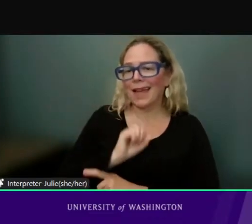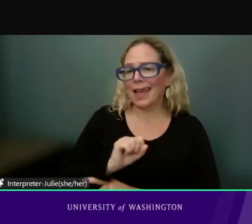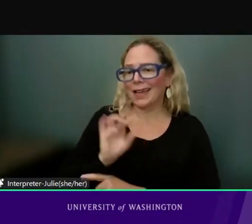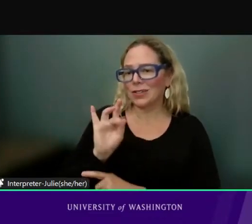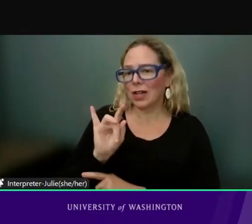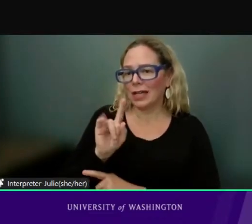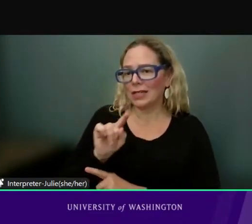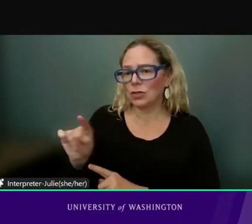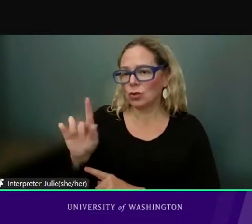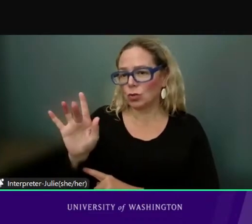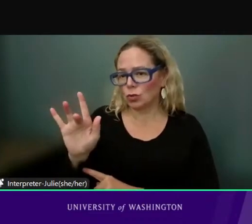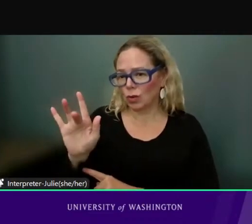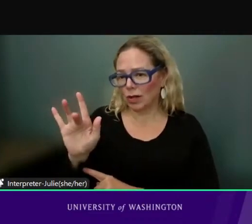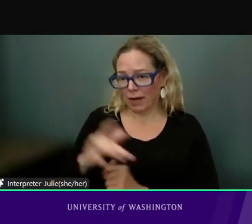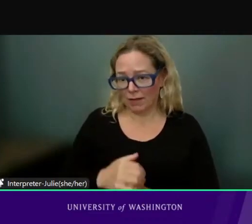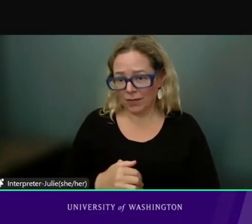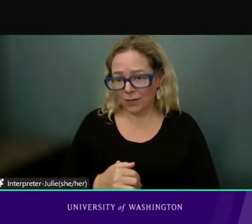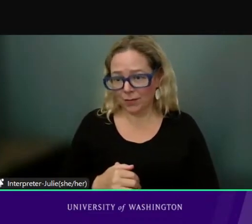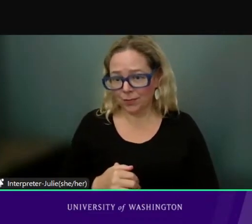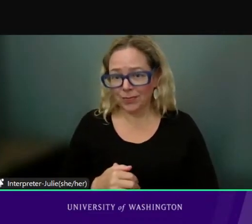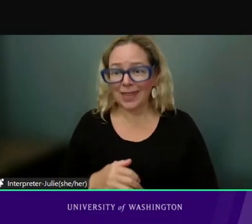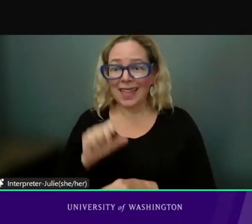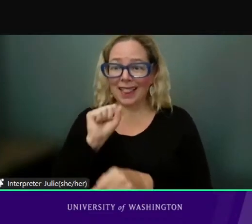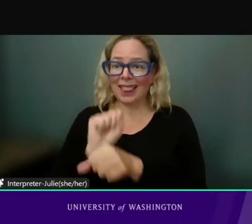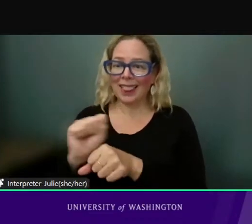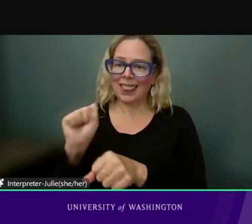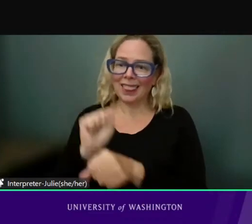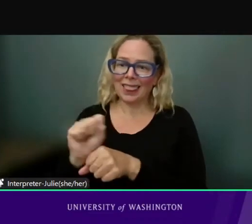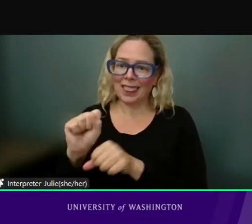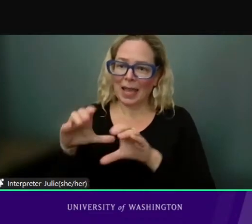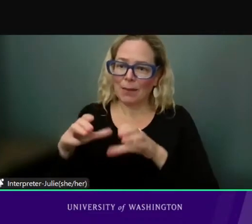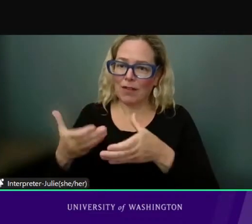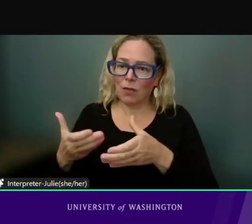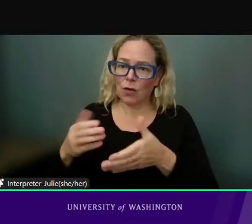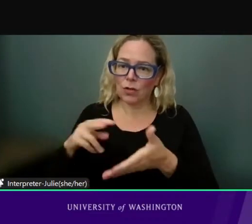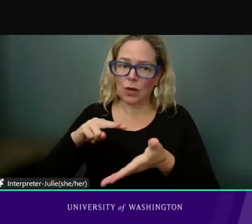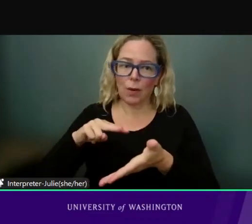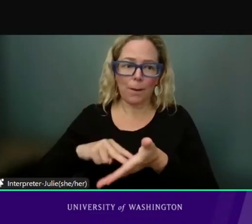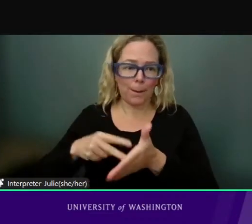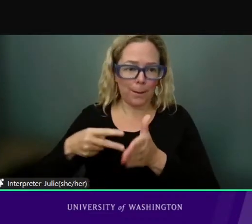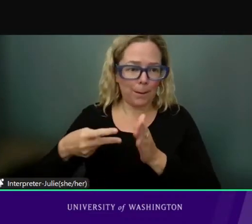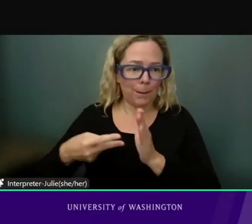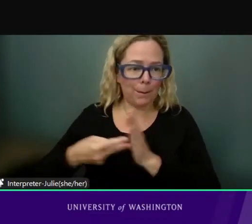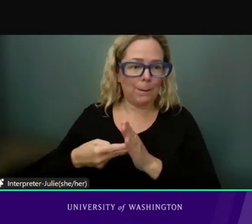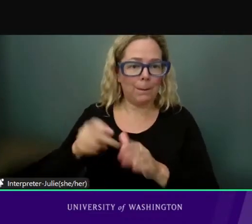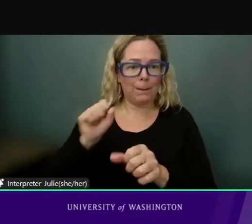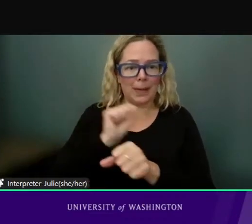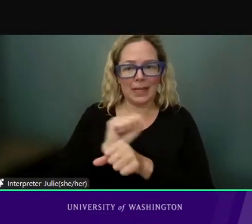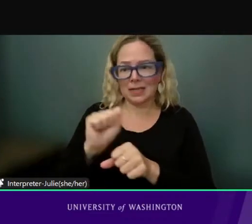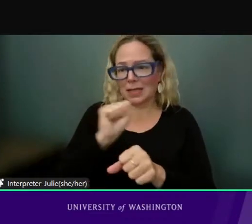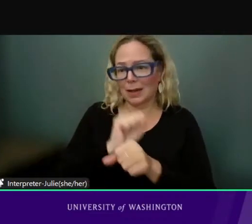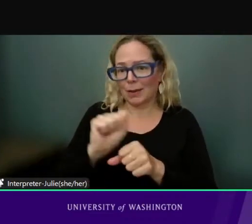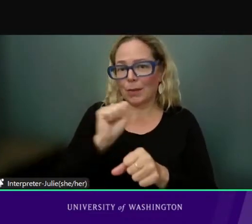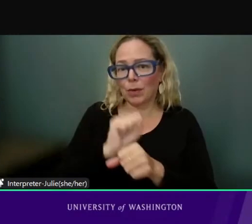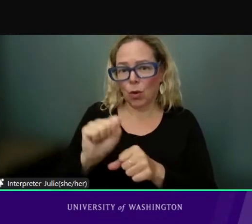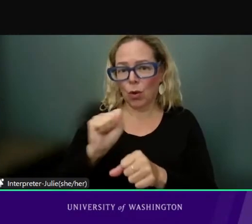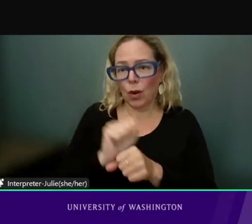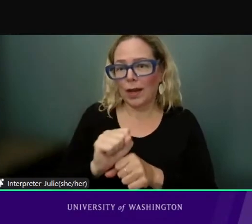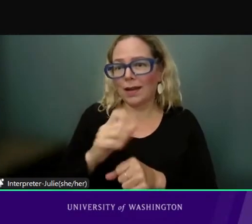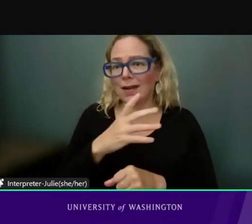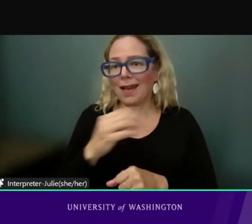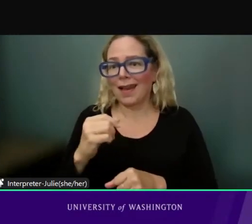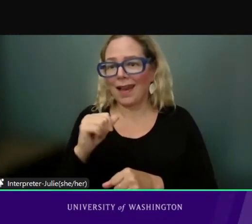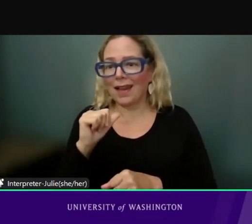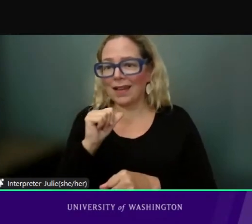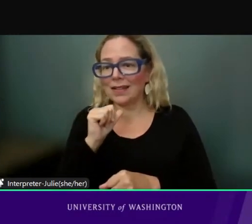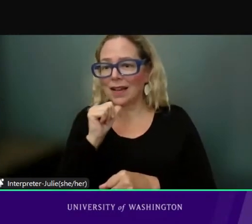force in ACS includes both employed and unemployed individuals. because ACS defines unemployed